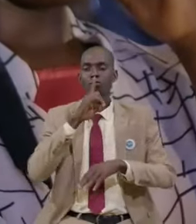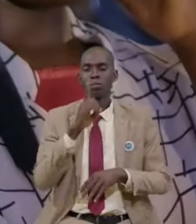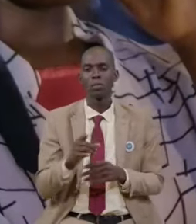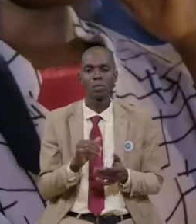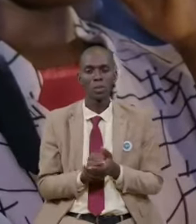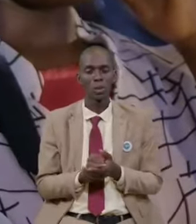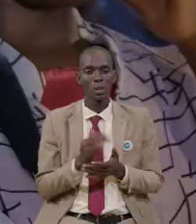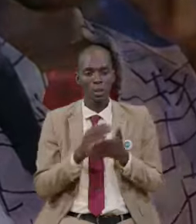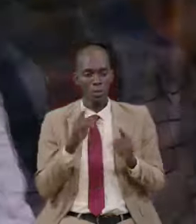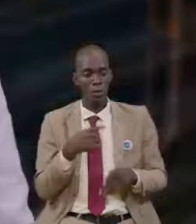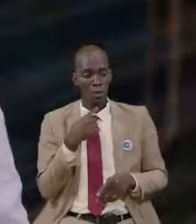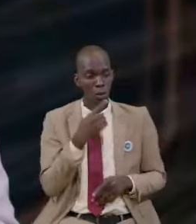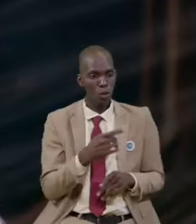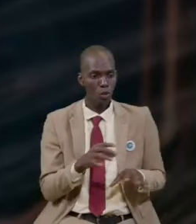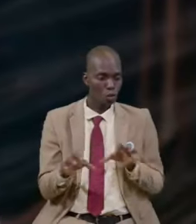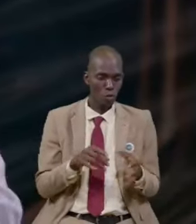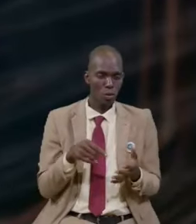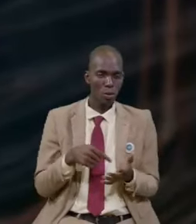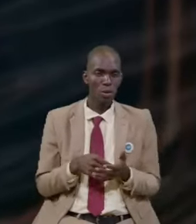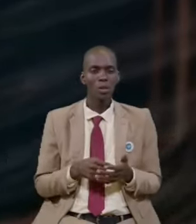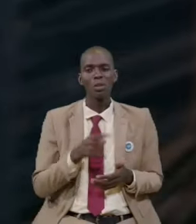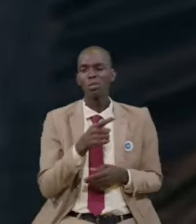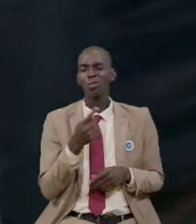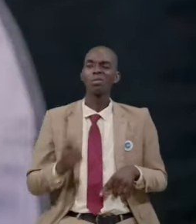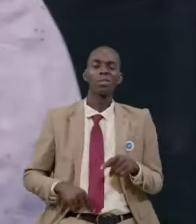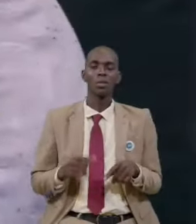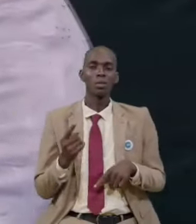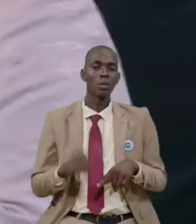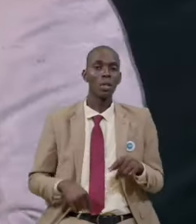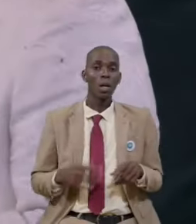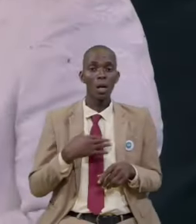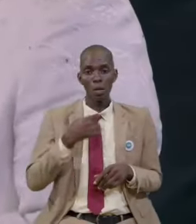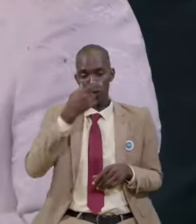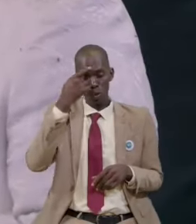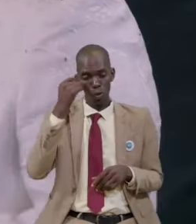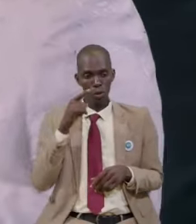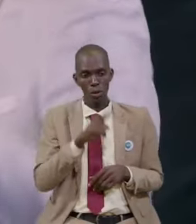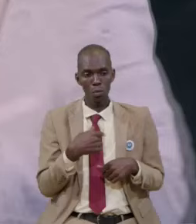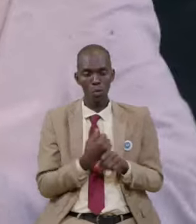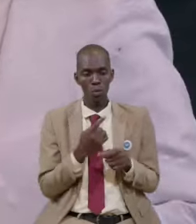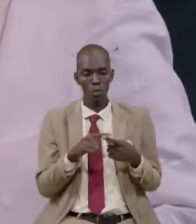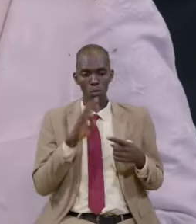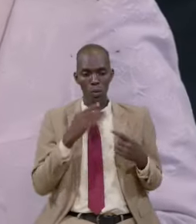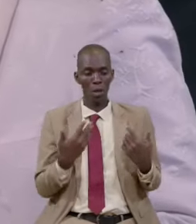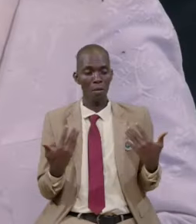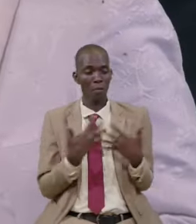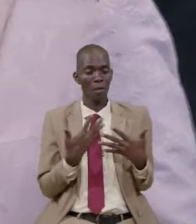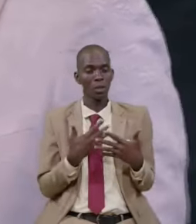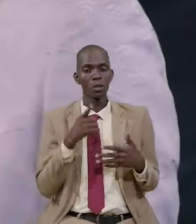that. He cannot. And because of the threatening, then there's fear. And the fear is how you